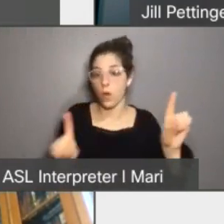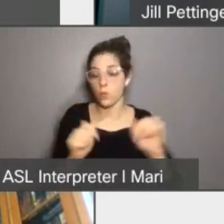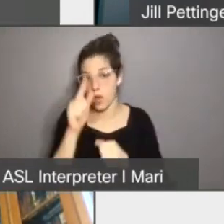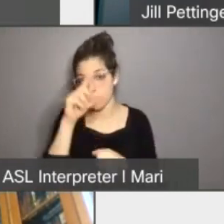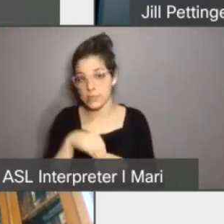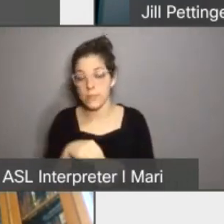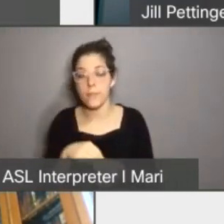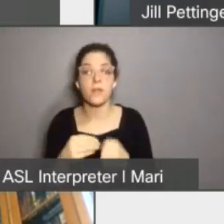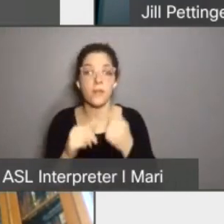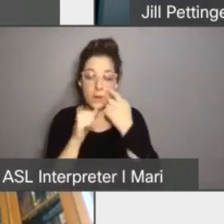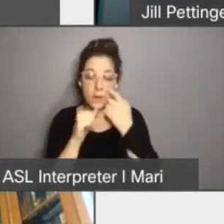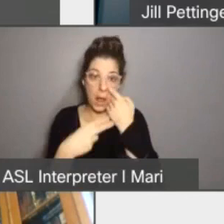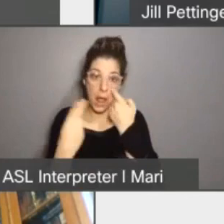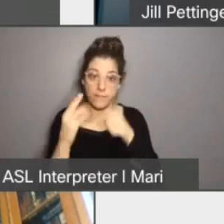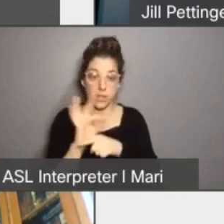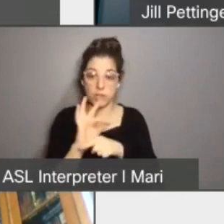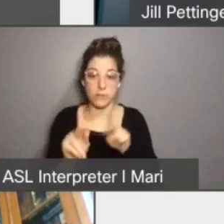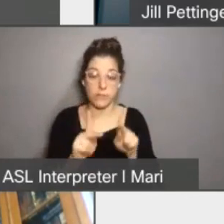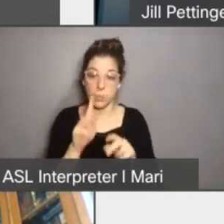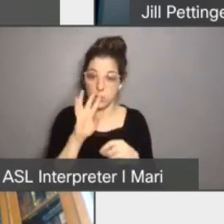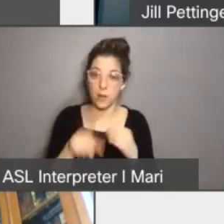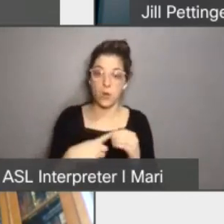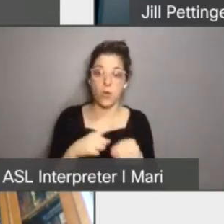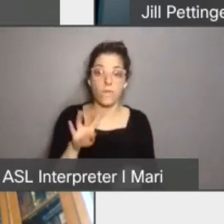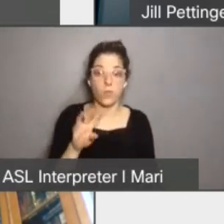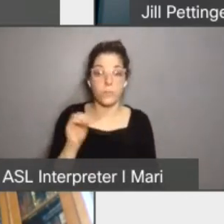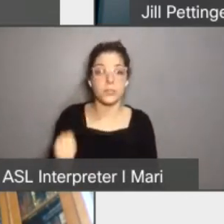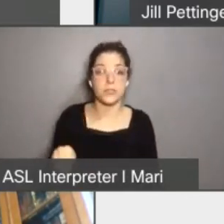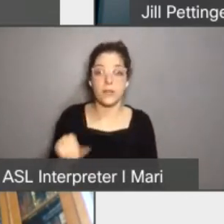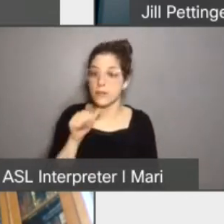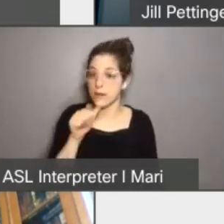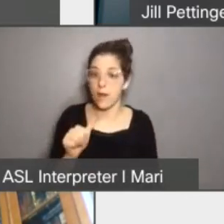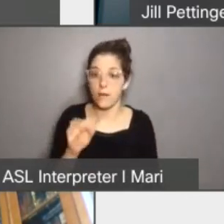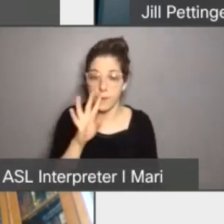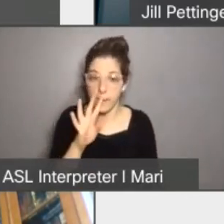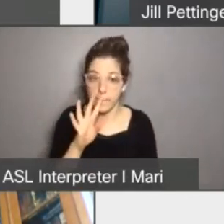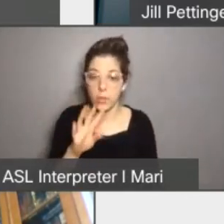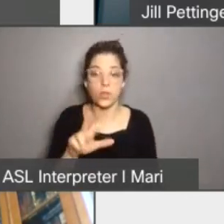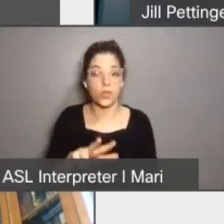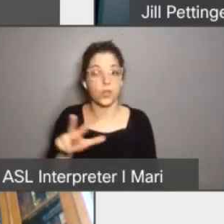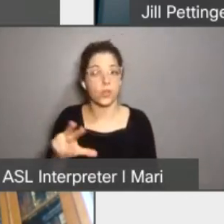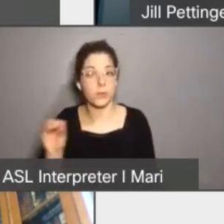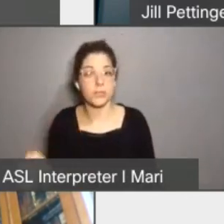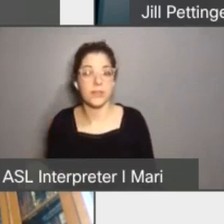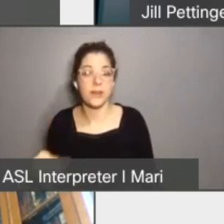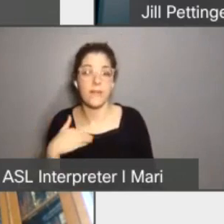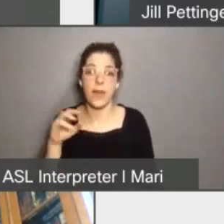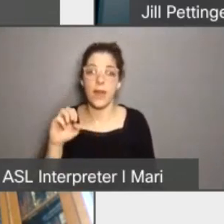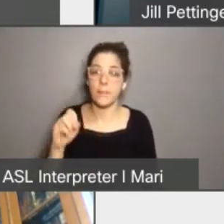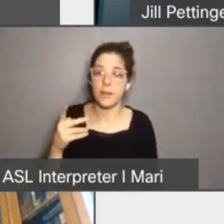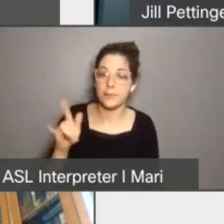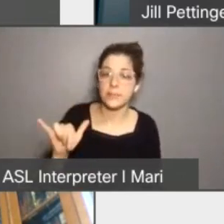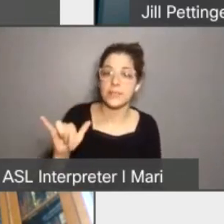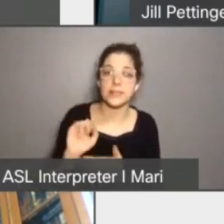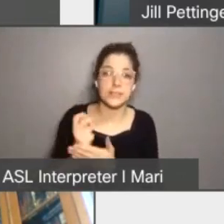These aren't high functioning individuals. We're talking about 40% who are nonverbal, 33% who have epilepsy, who have